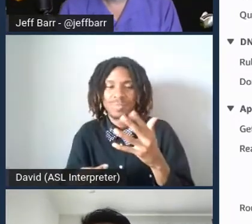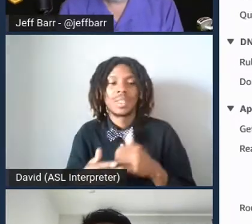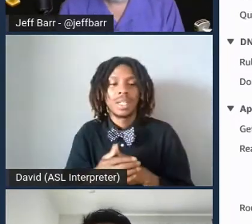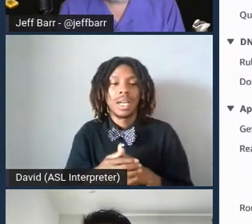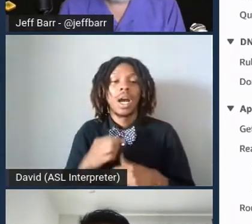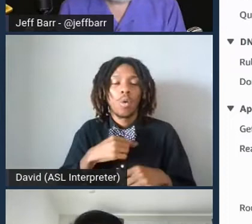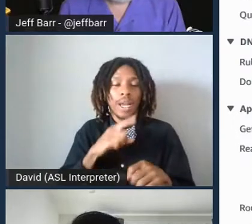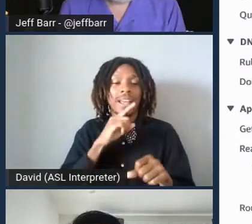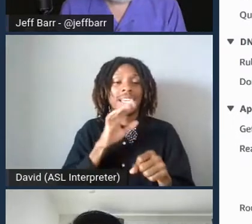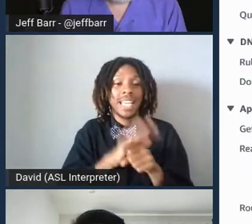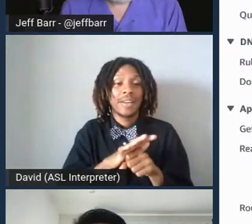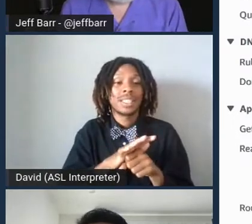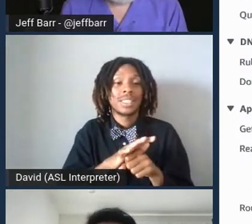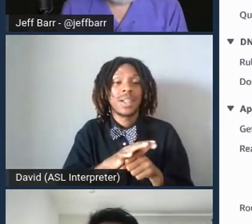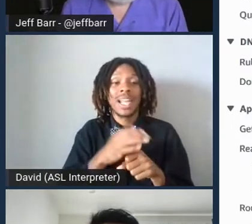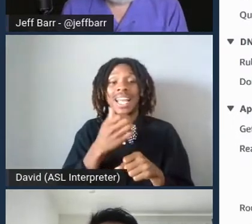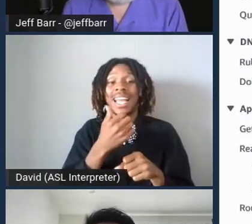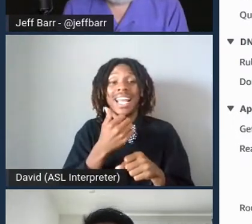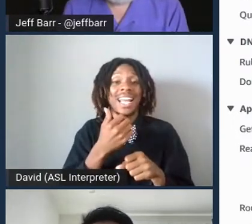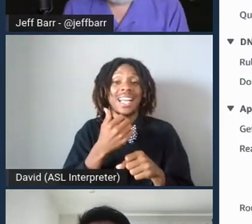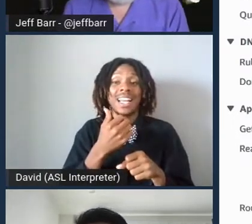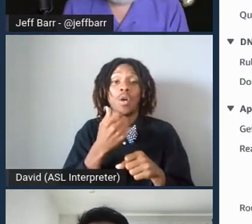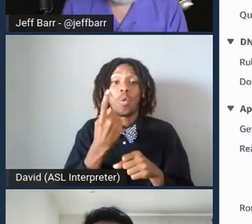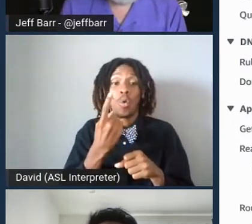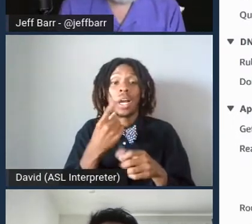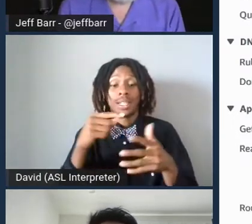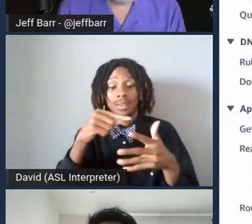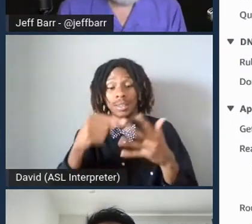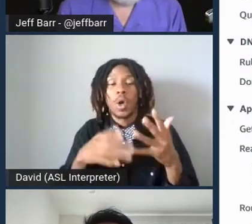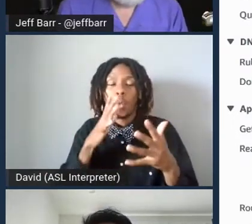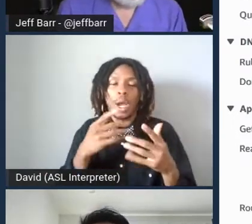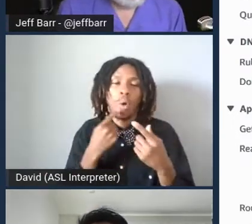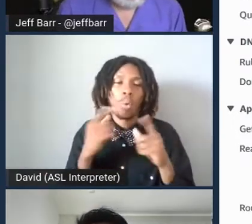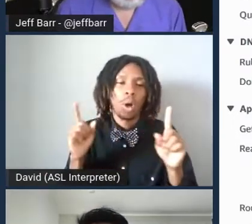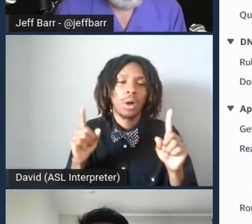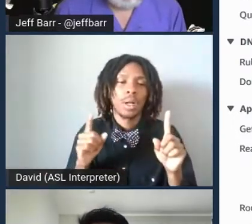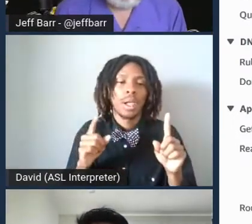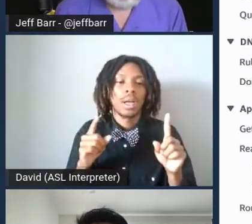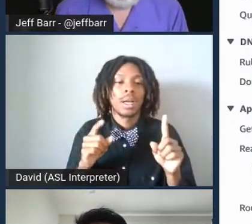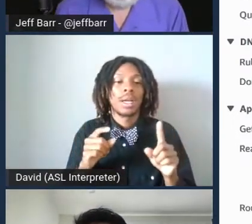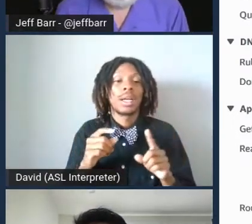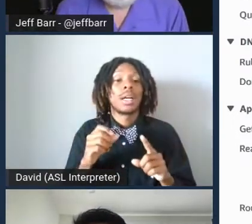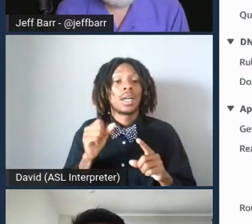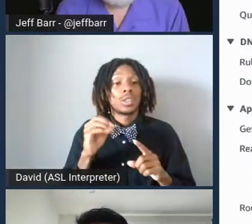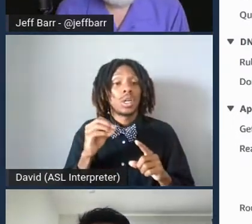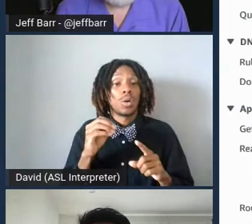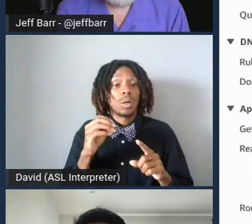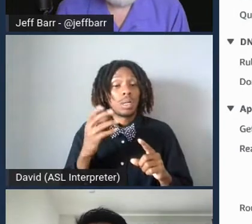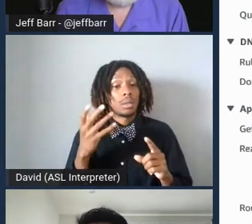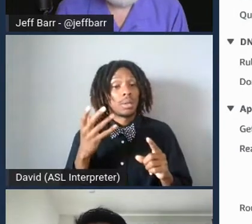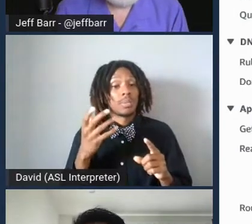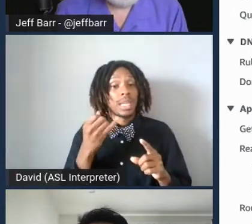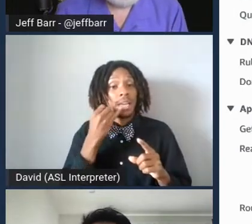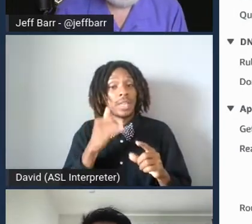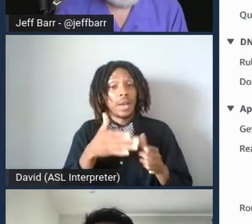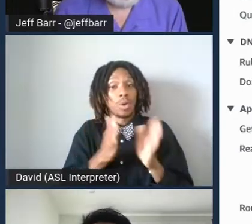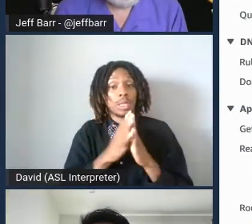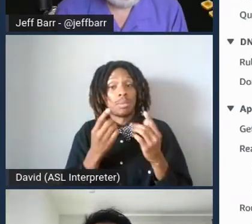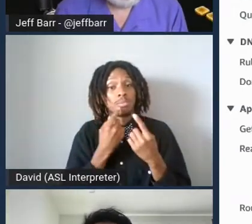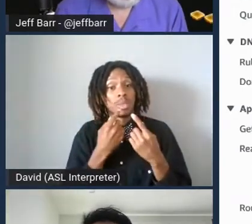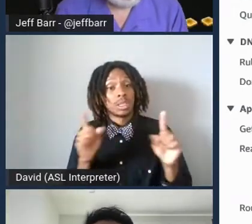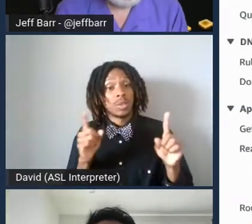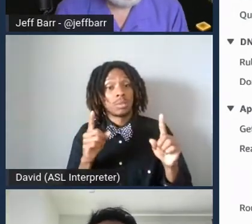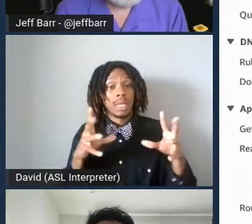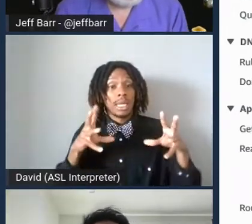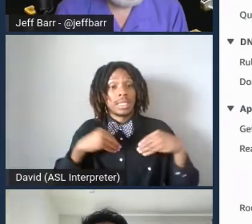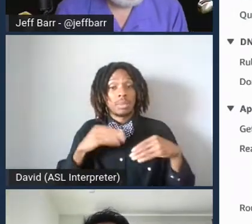that at any point in time, one endpoint will work for you. And as long as that request is successful and accepted